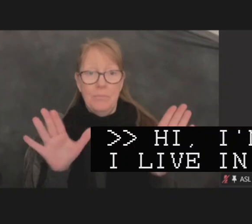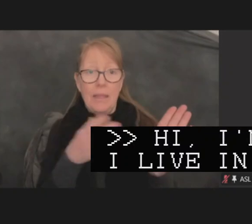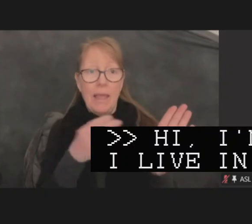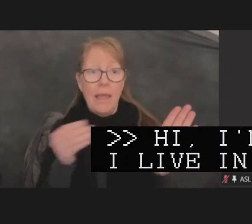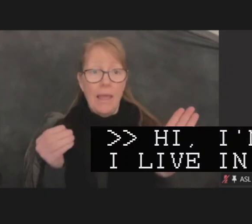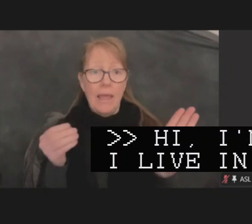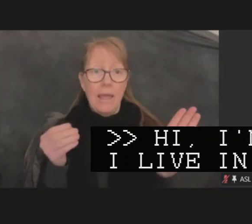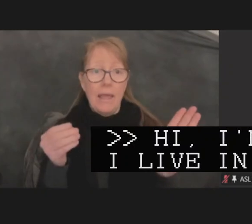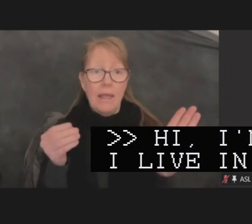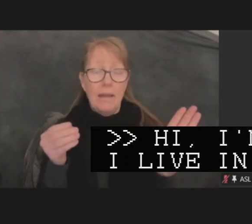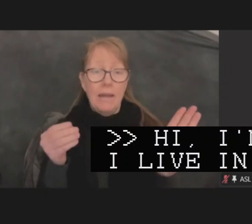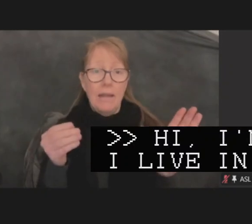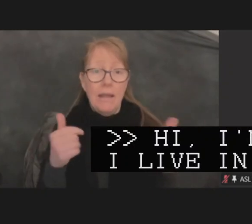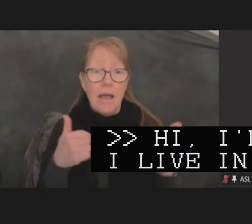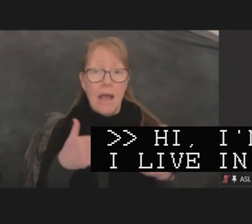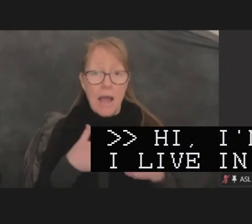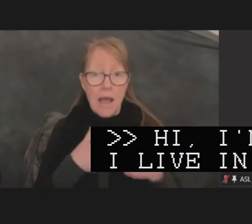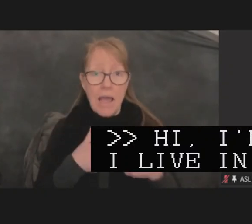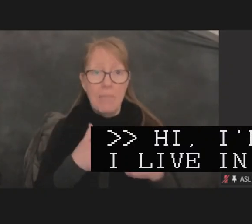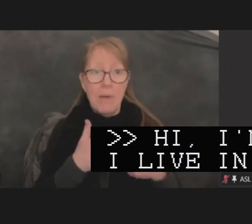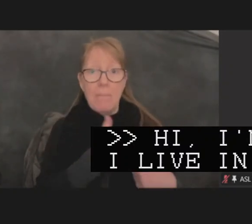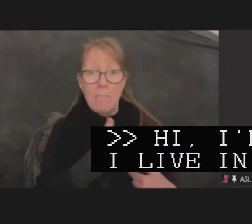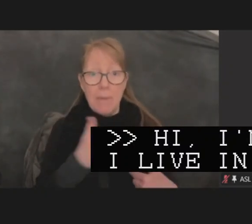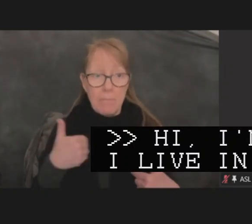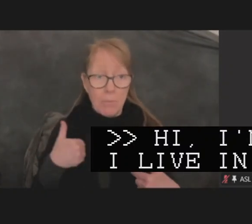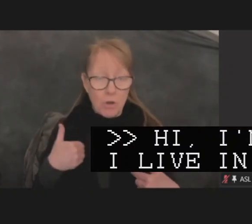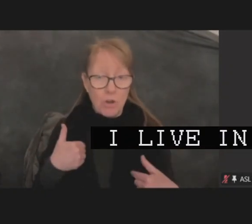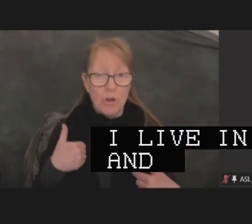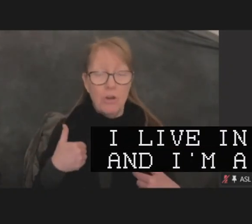and I'm a member of the board.